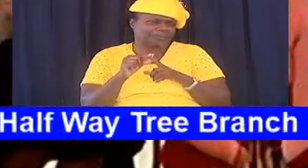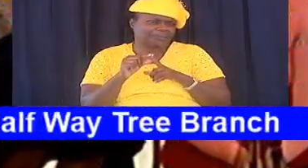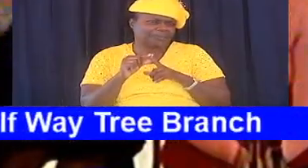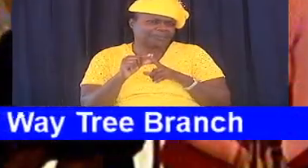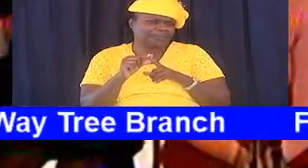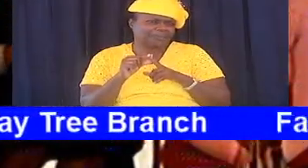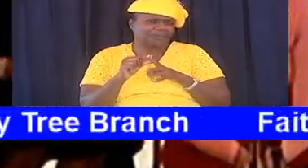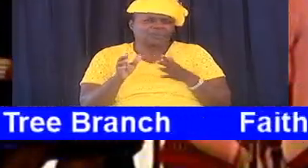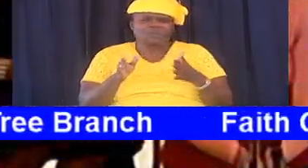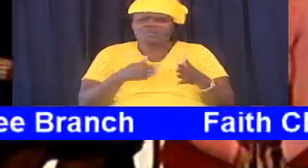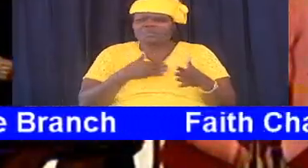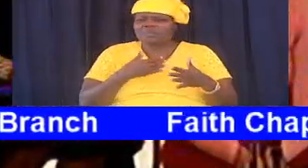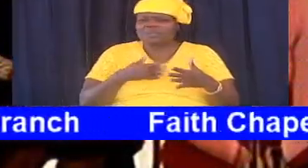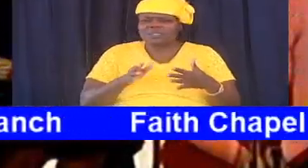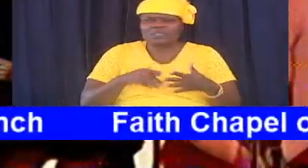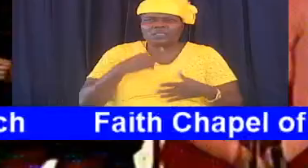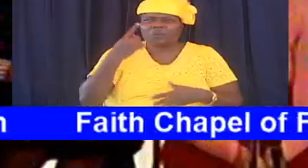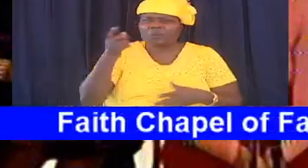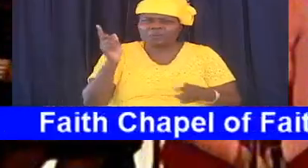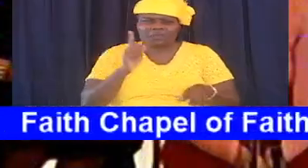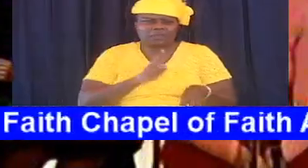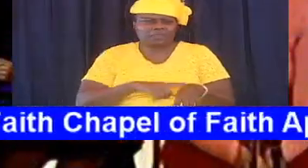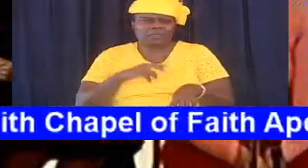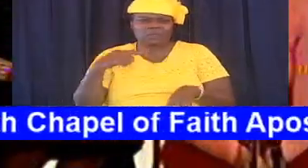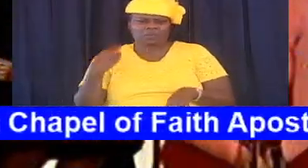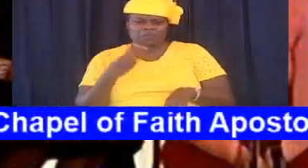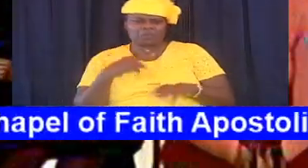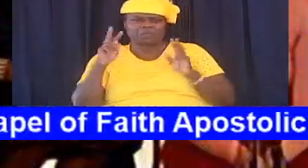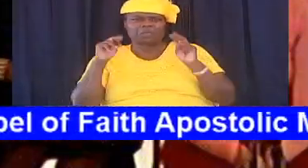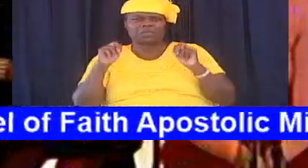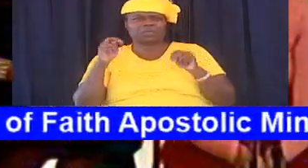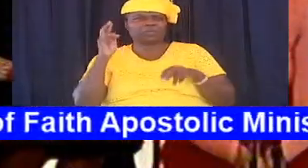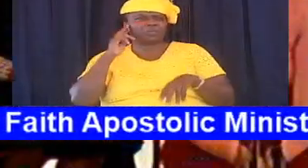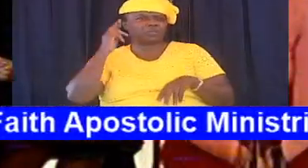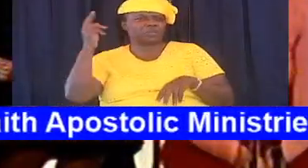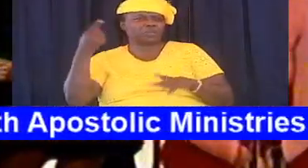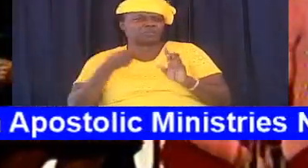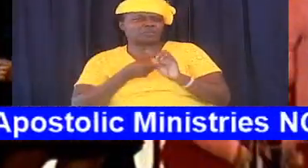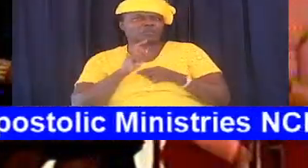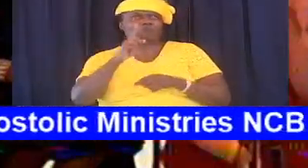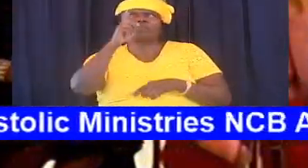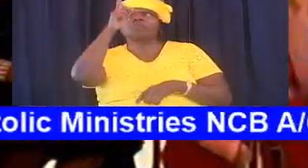can just sing one time. We need to hear from you. We need a word from you.